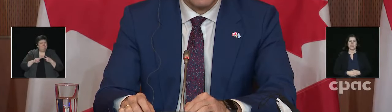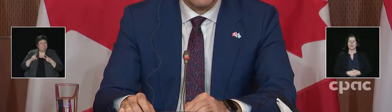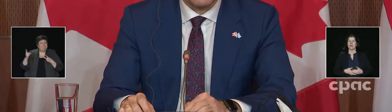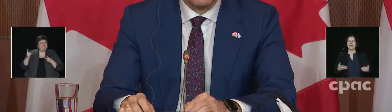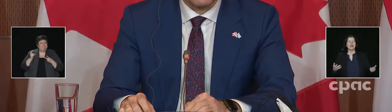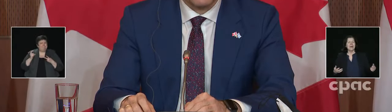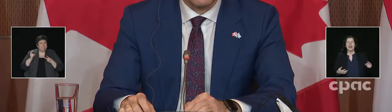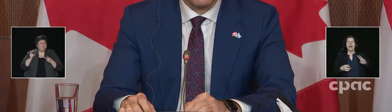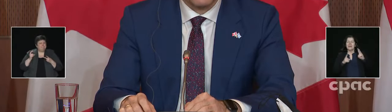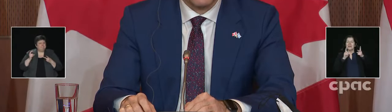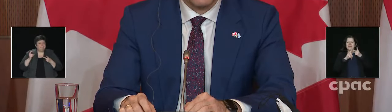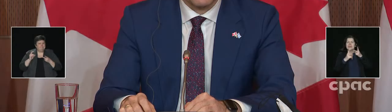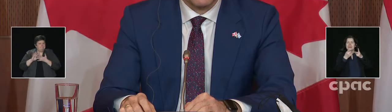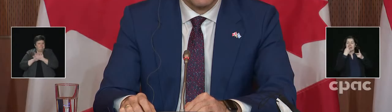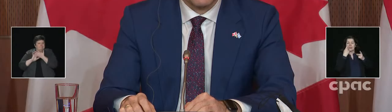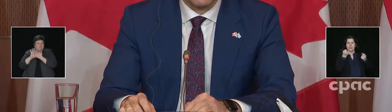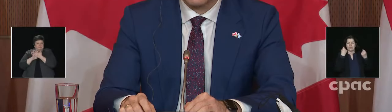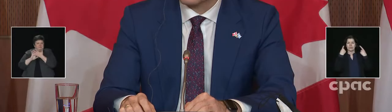number of